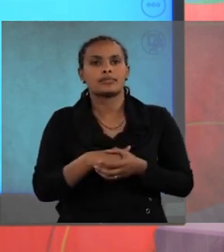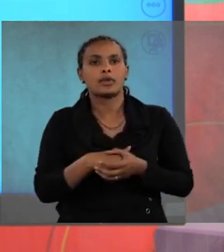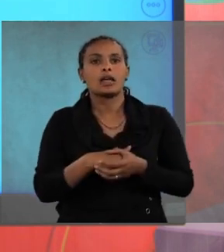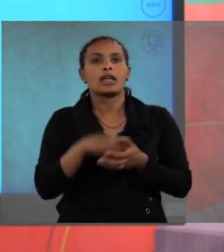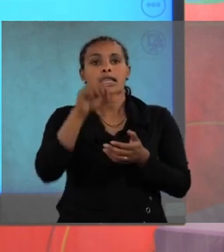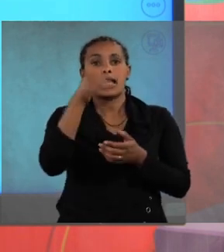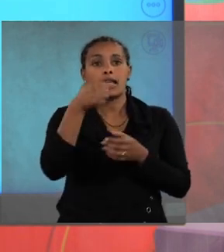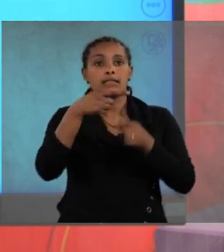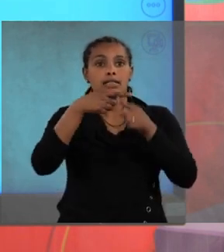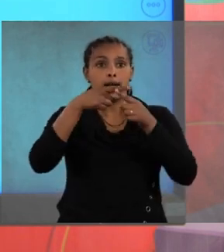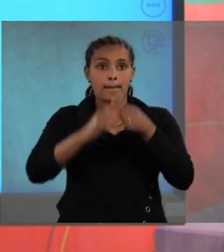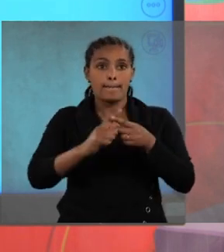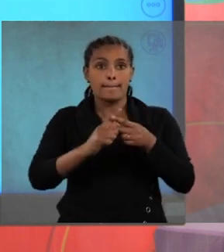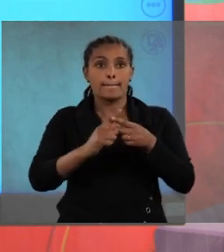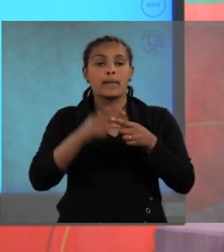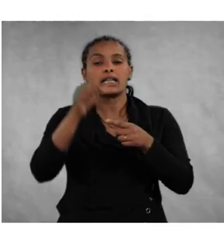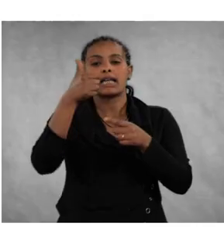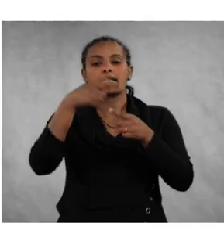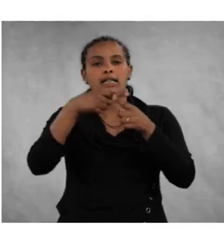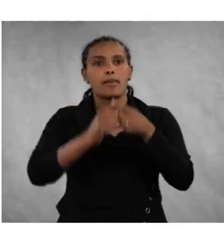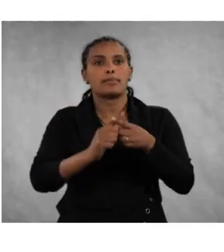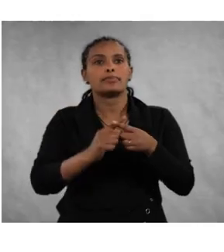10 gram